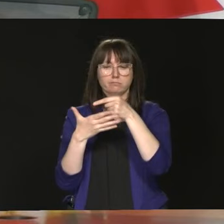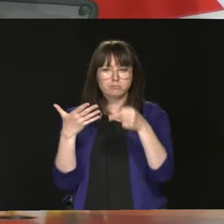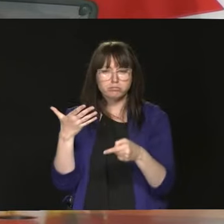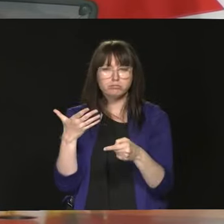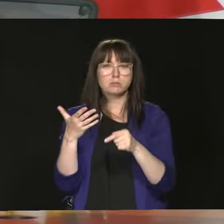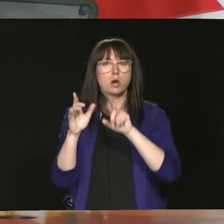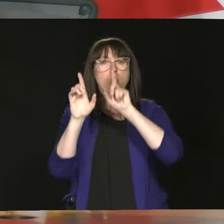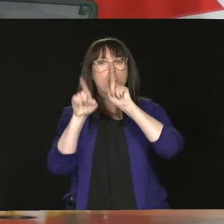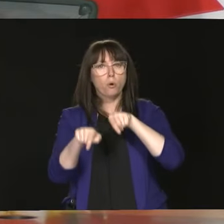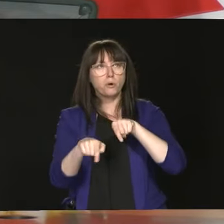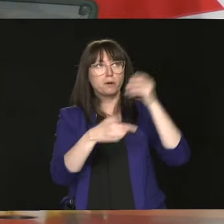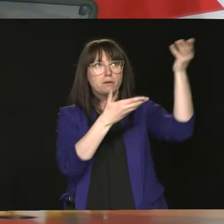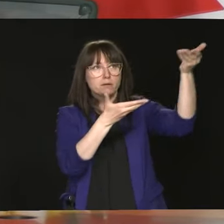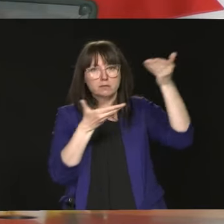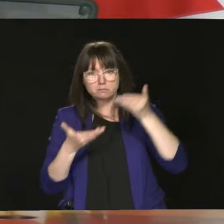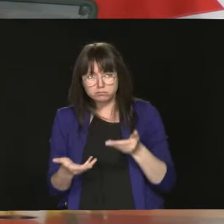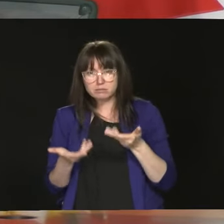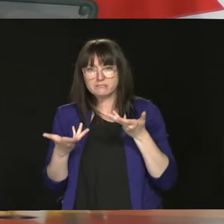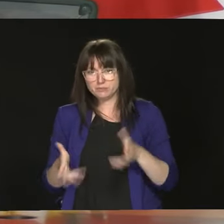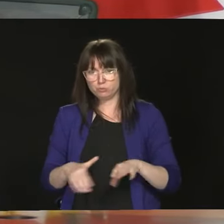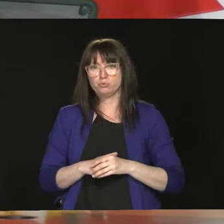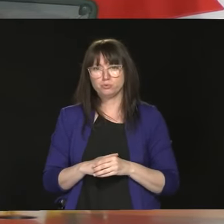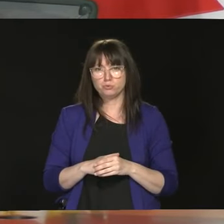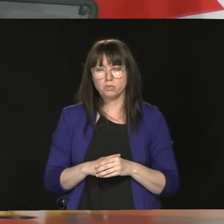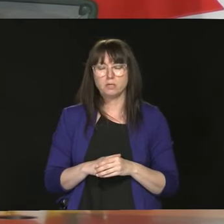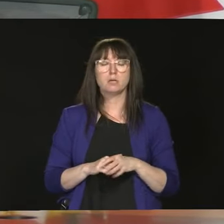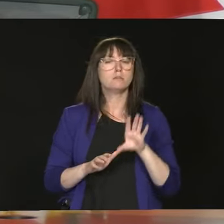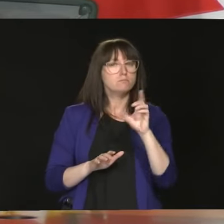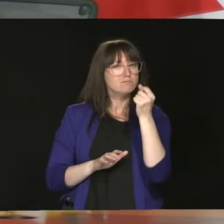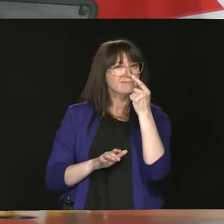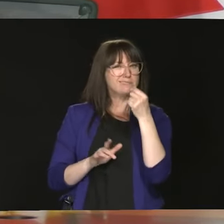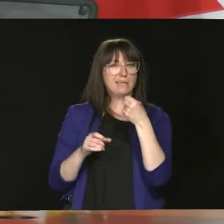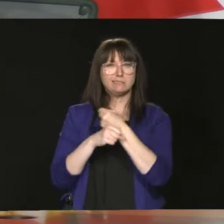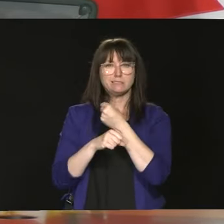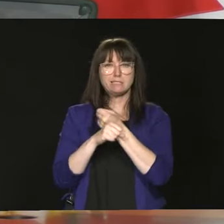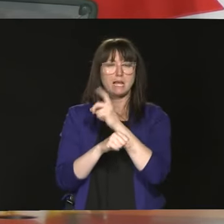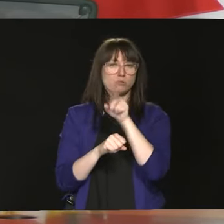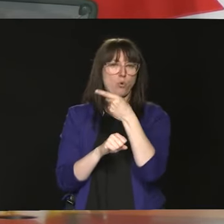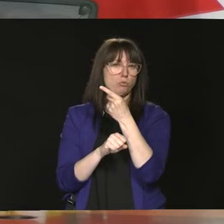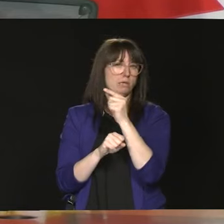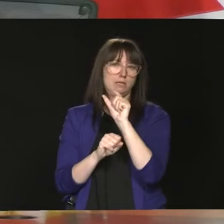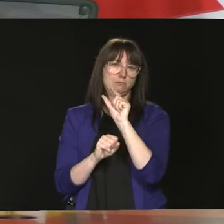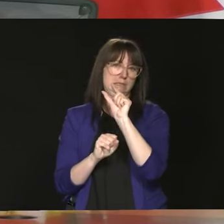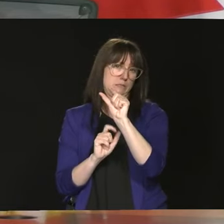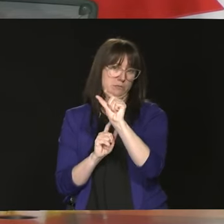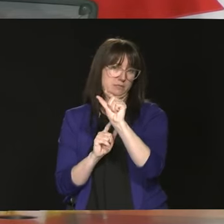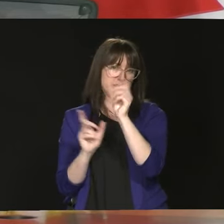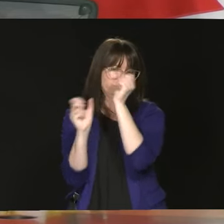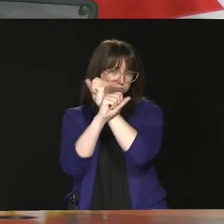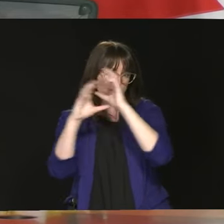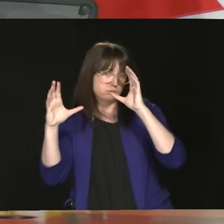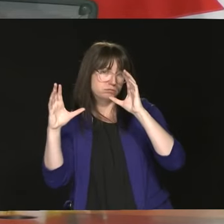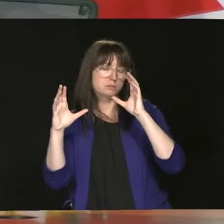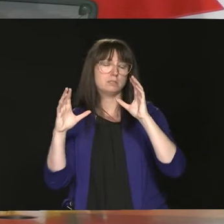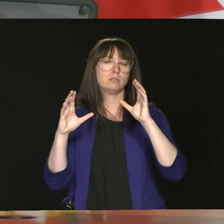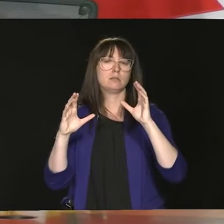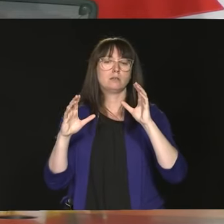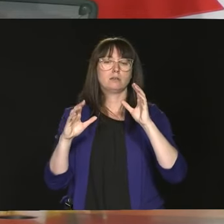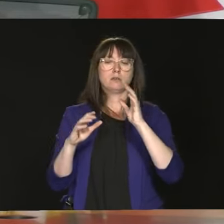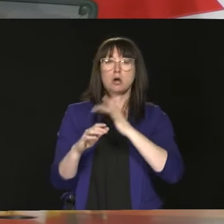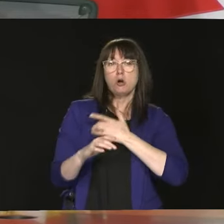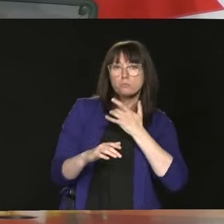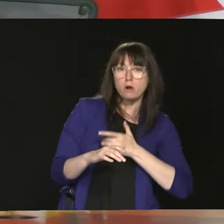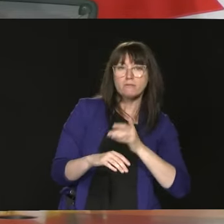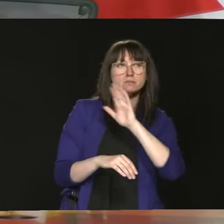Of course, these numbers only tell part of the story, as our provinces, territories, and healthcare centers